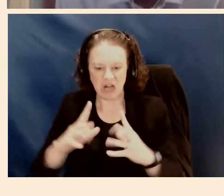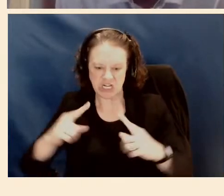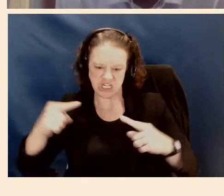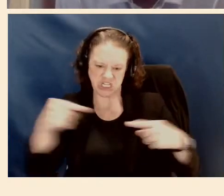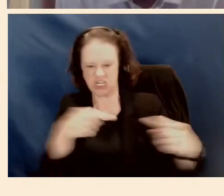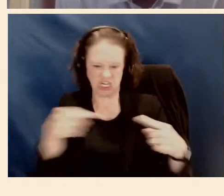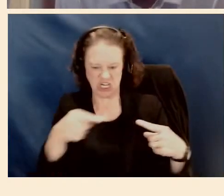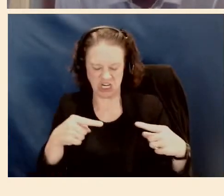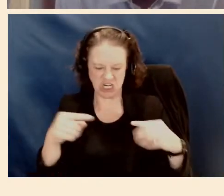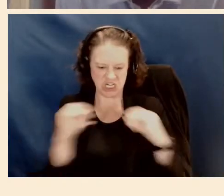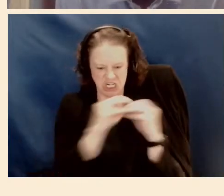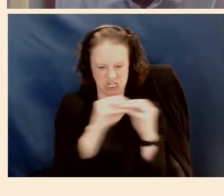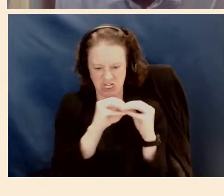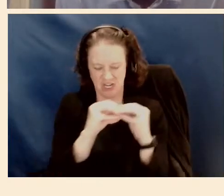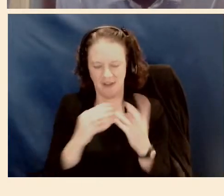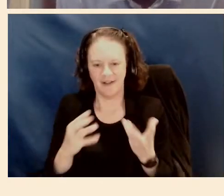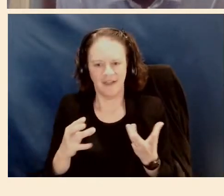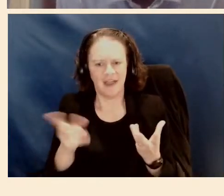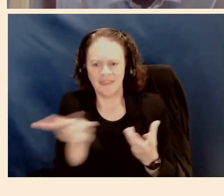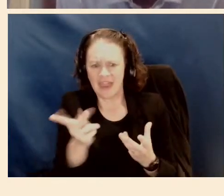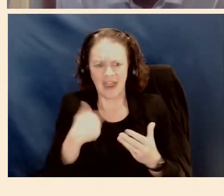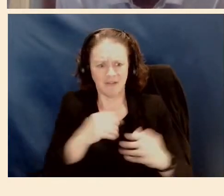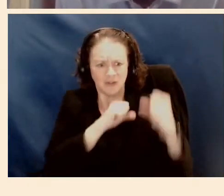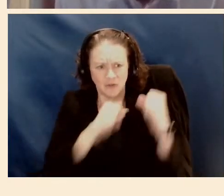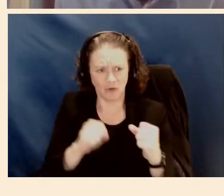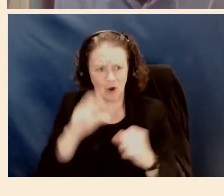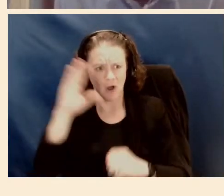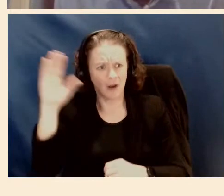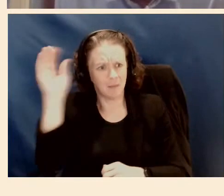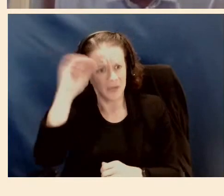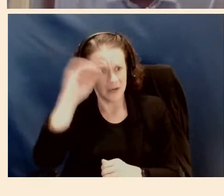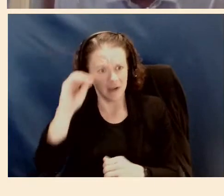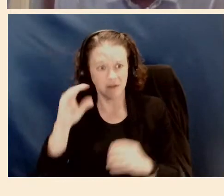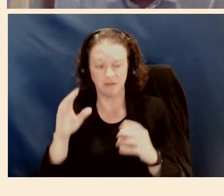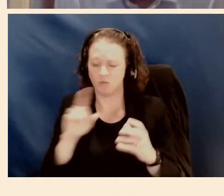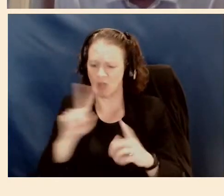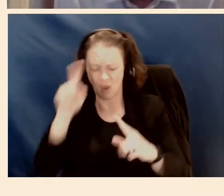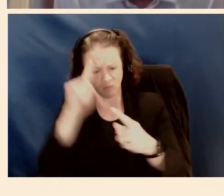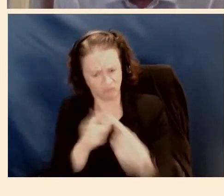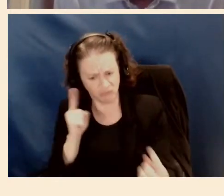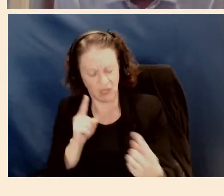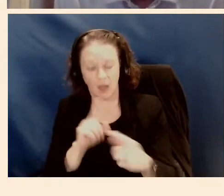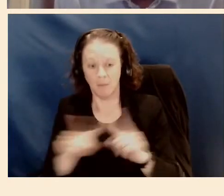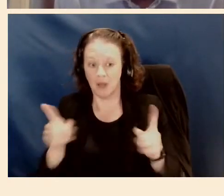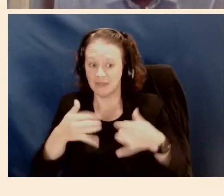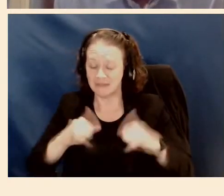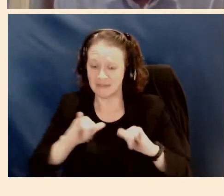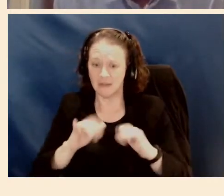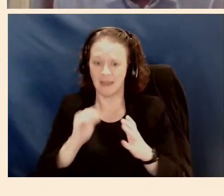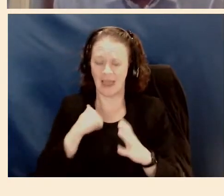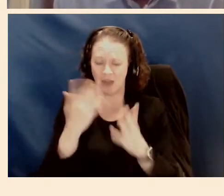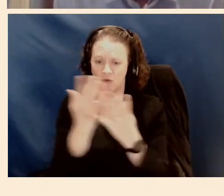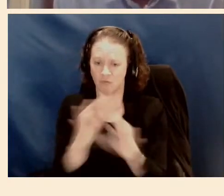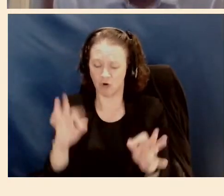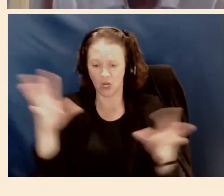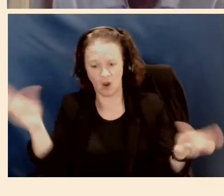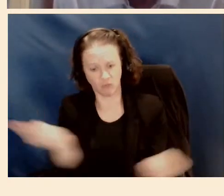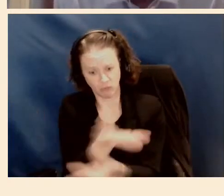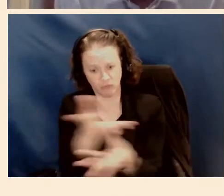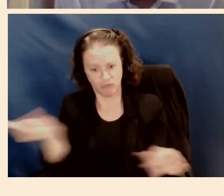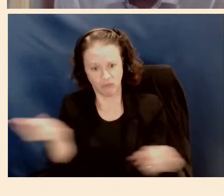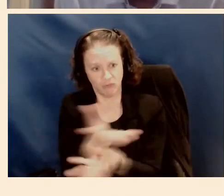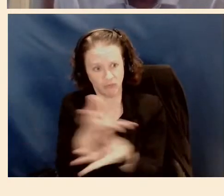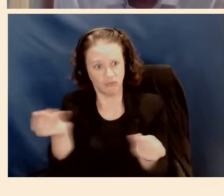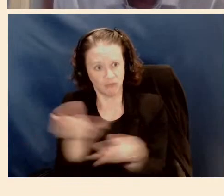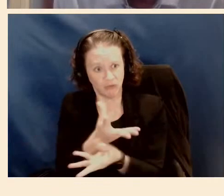strong opinions that are at odds with each other, and yet we had a free flow of ideas that was cordial and informative. Thank you